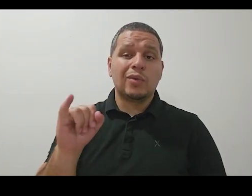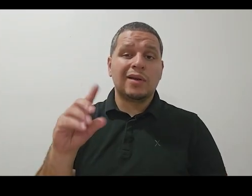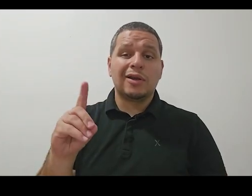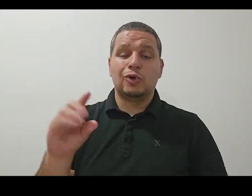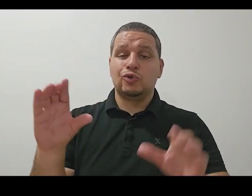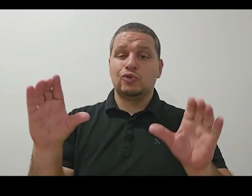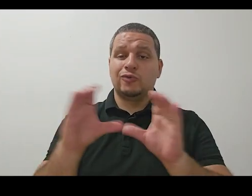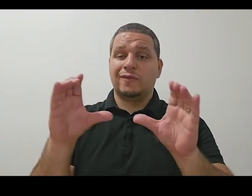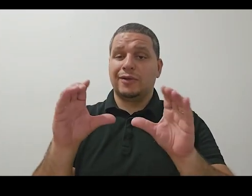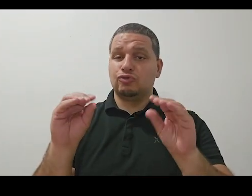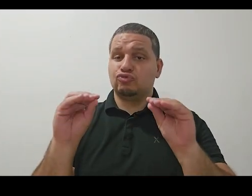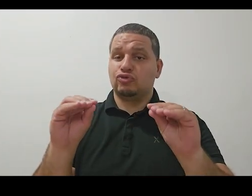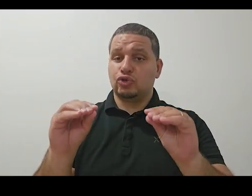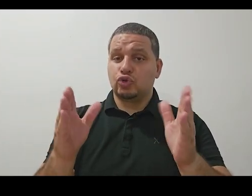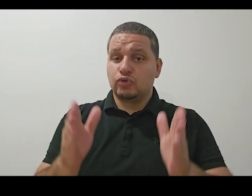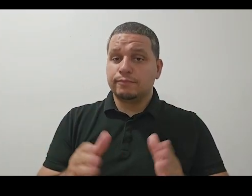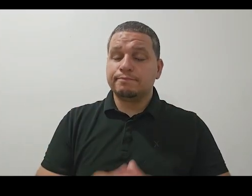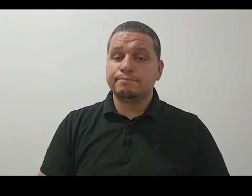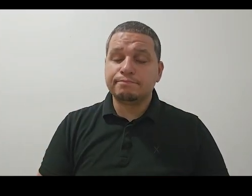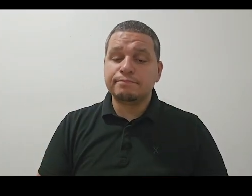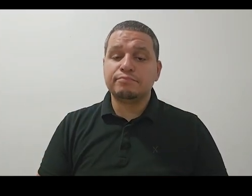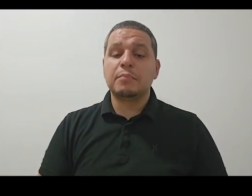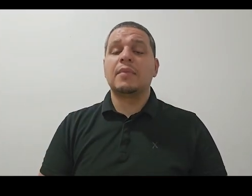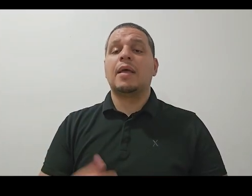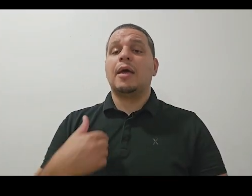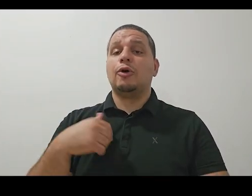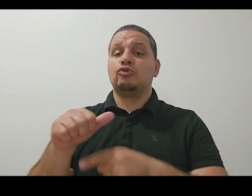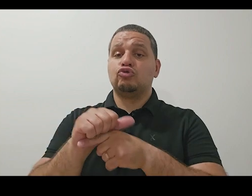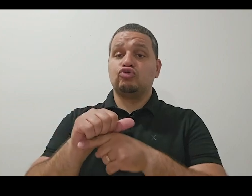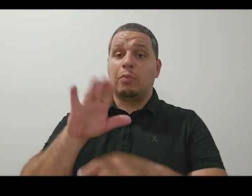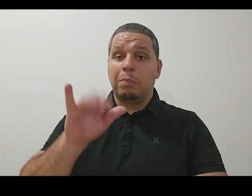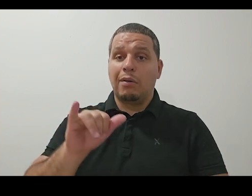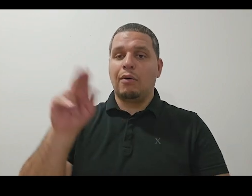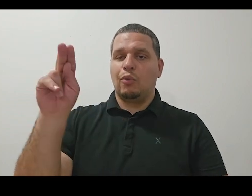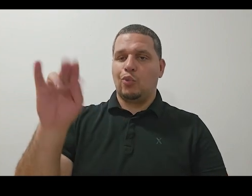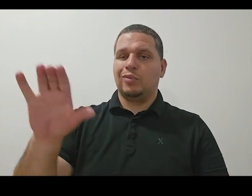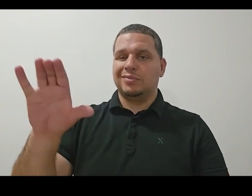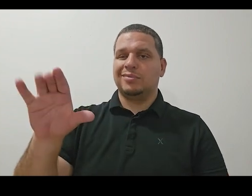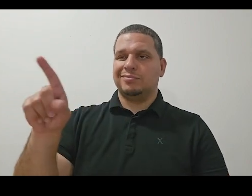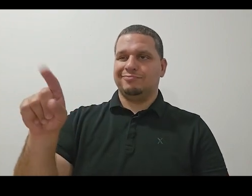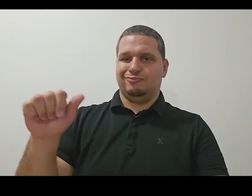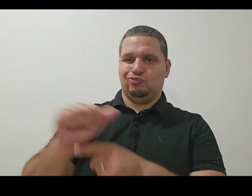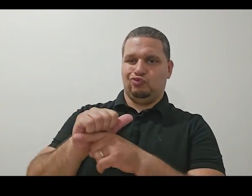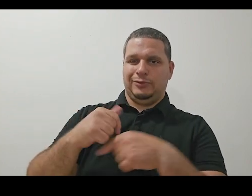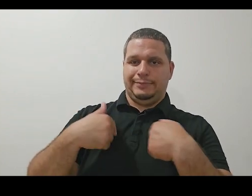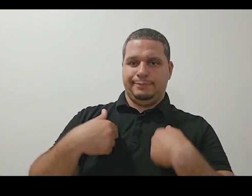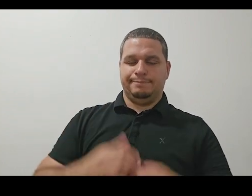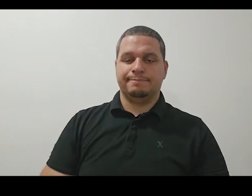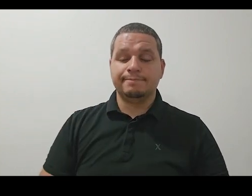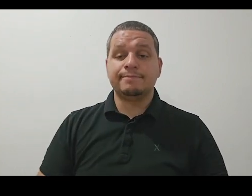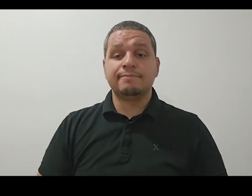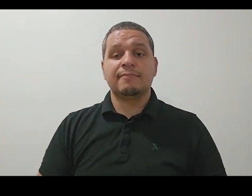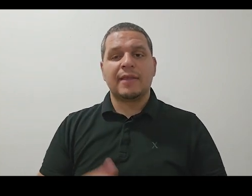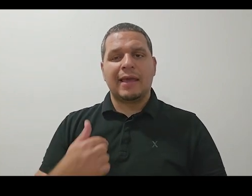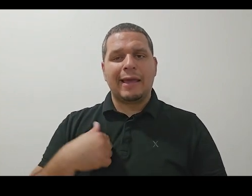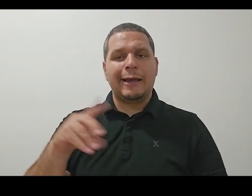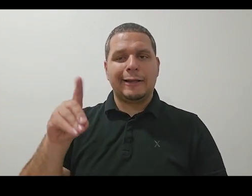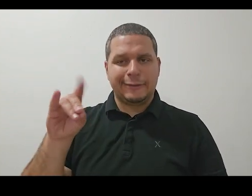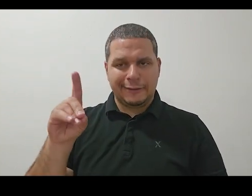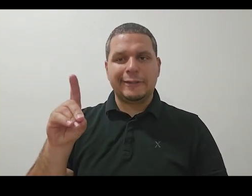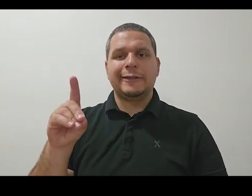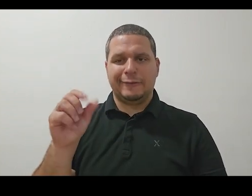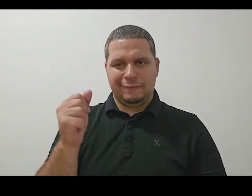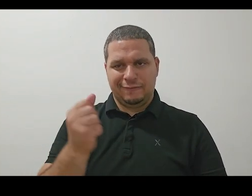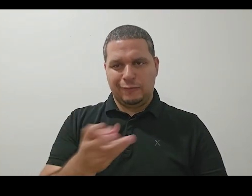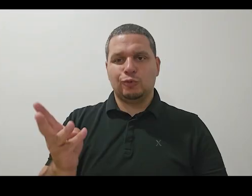instructor and trained by the city of New York. And I have done quite a few trainings with